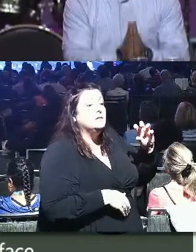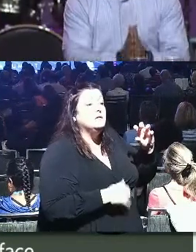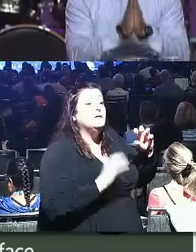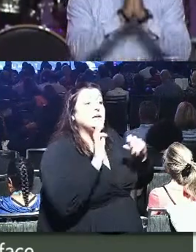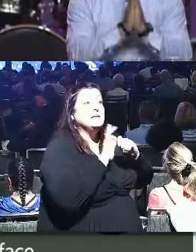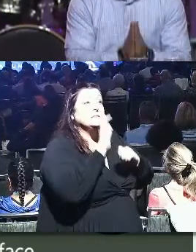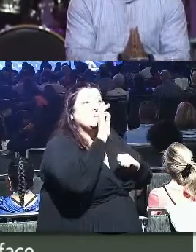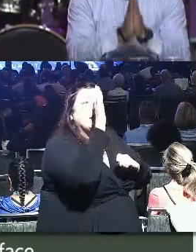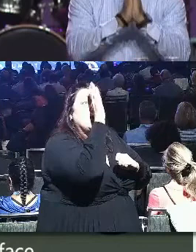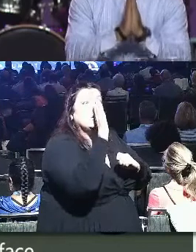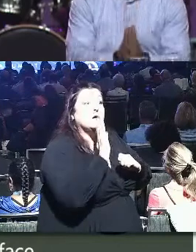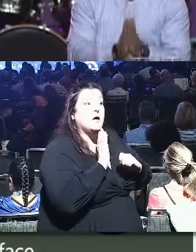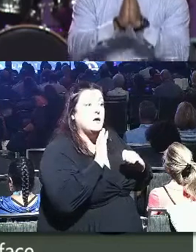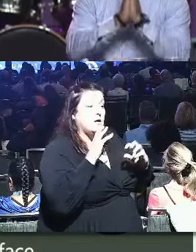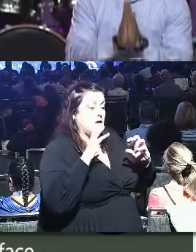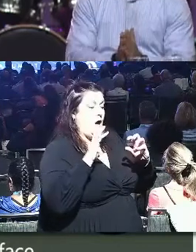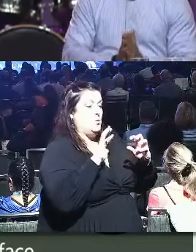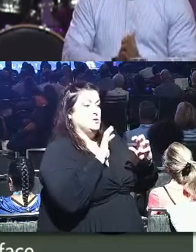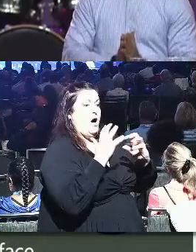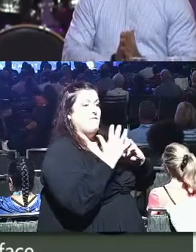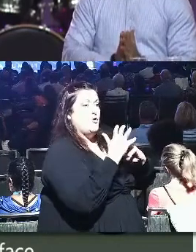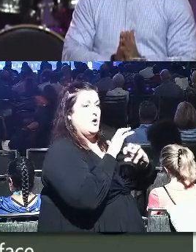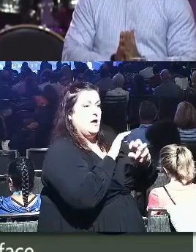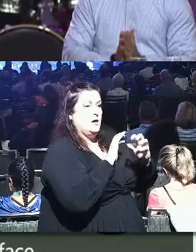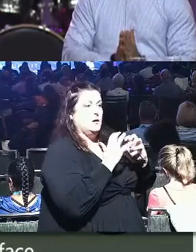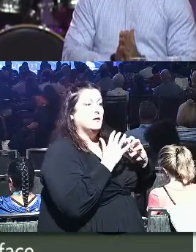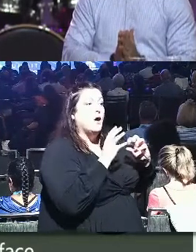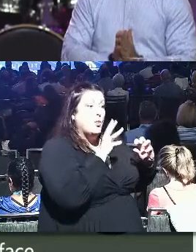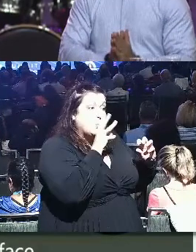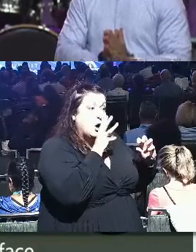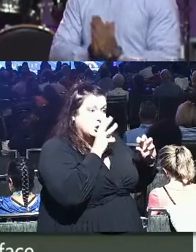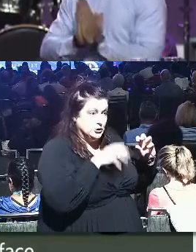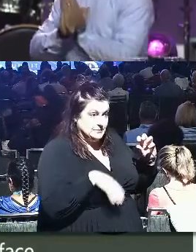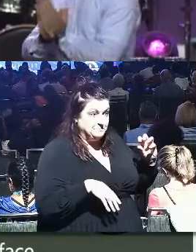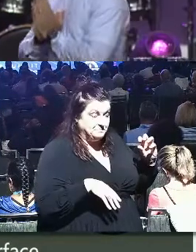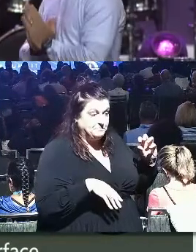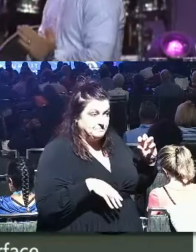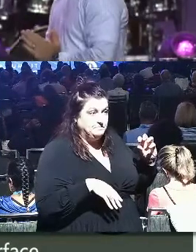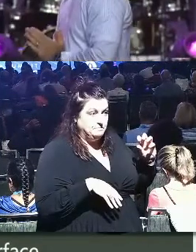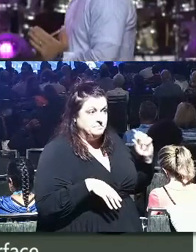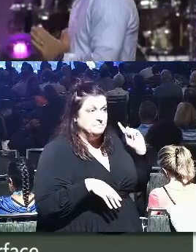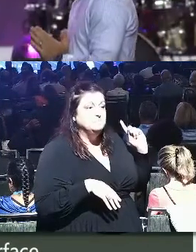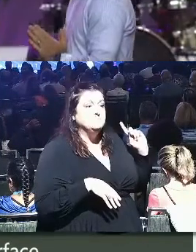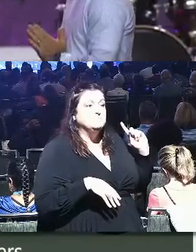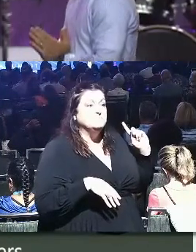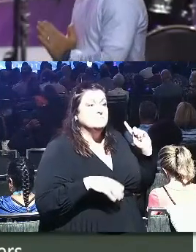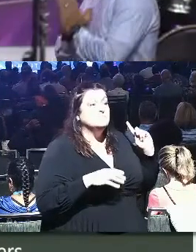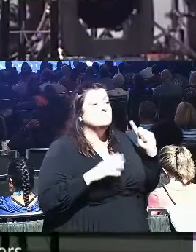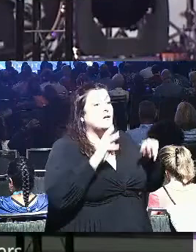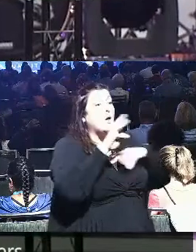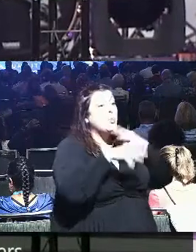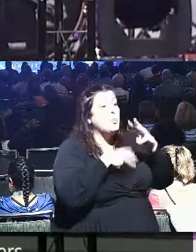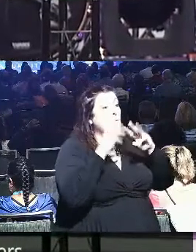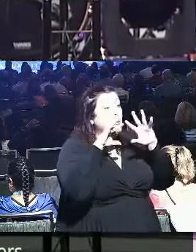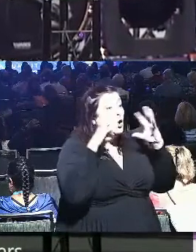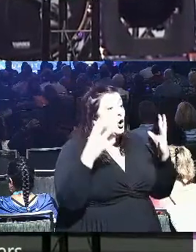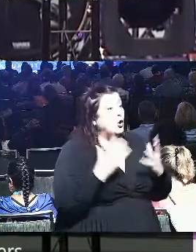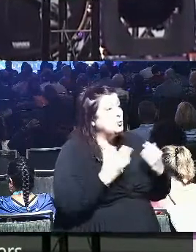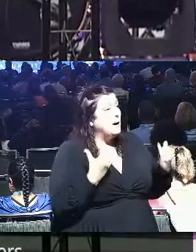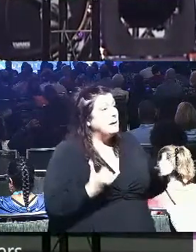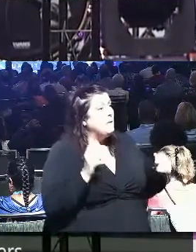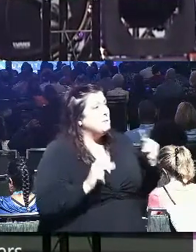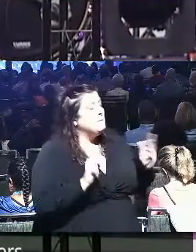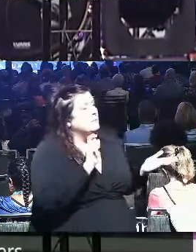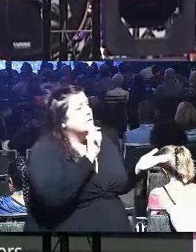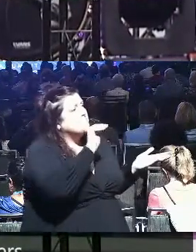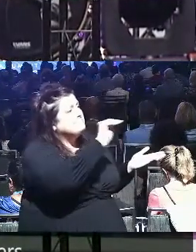of God was hovering over the waters. You know, in our fellowship around the world right now, a lot of people are asking,